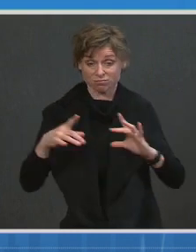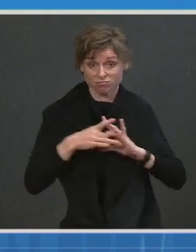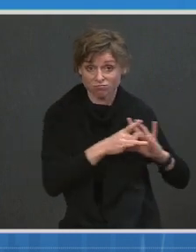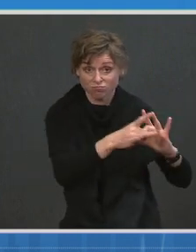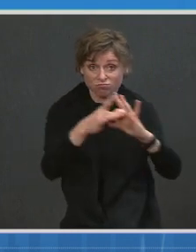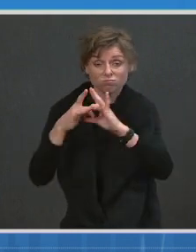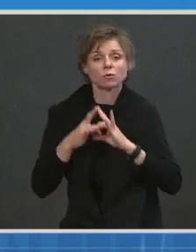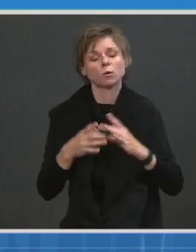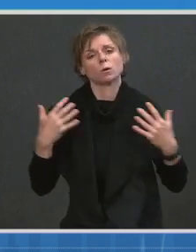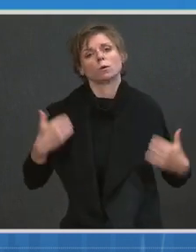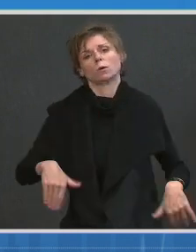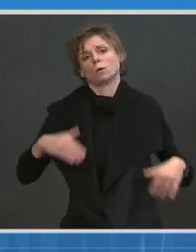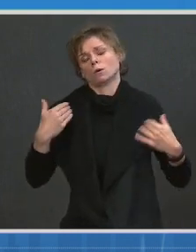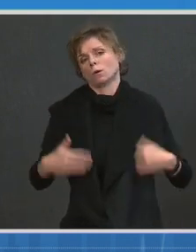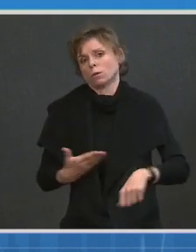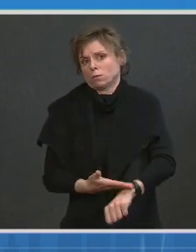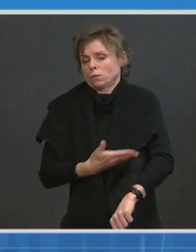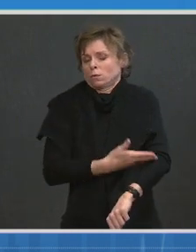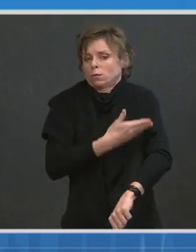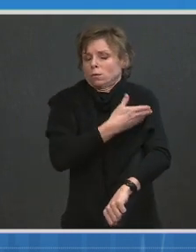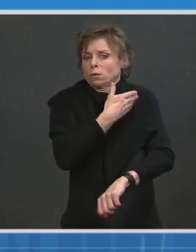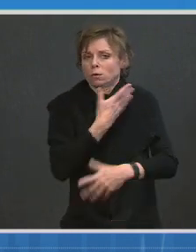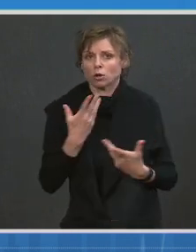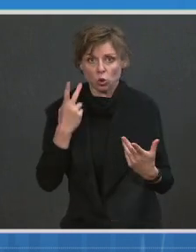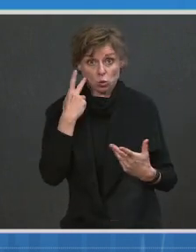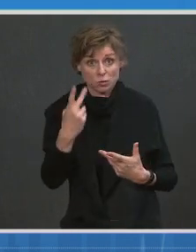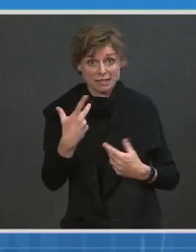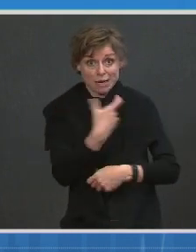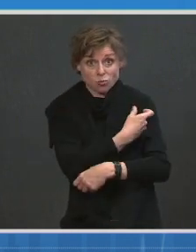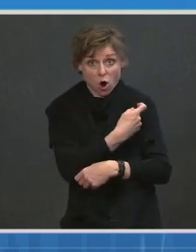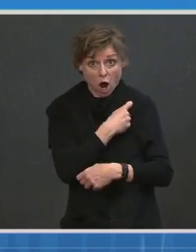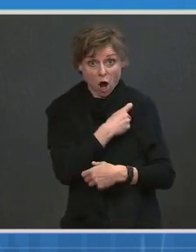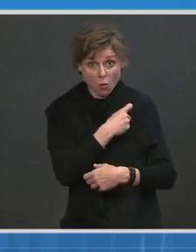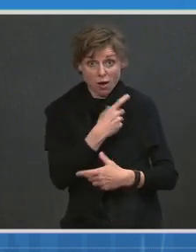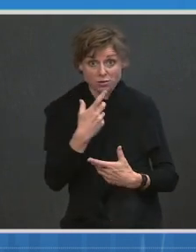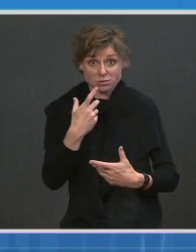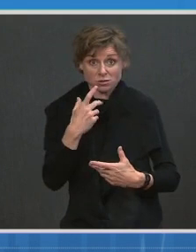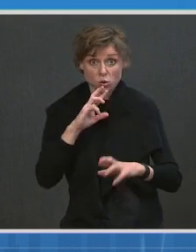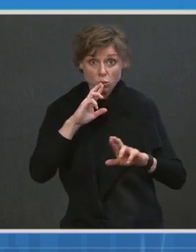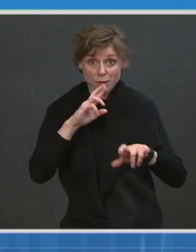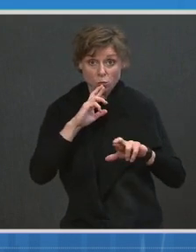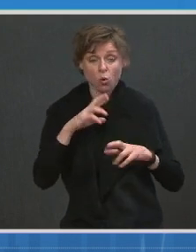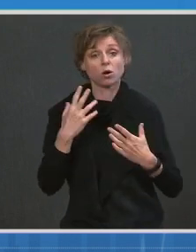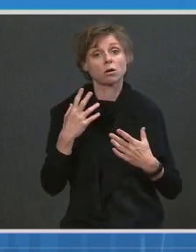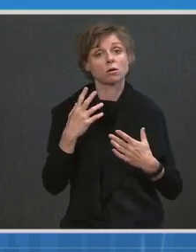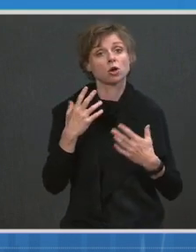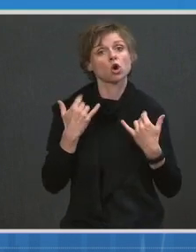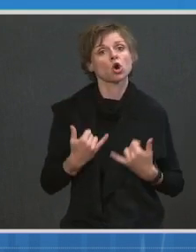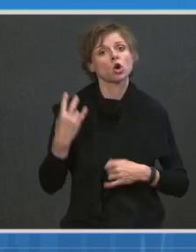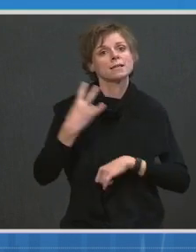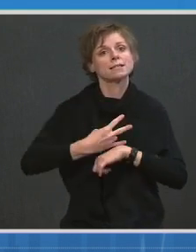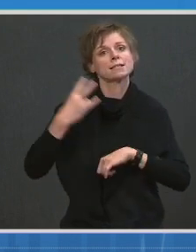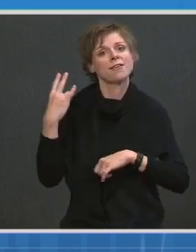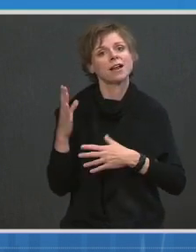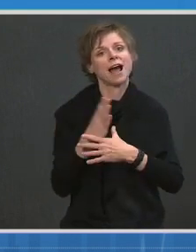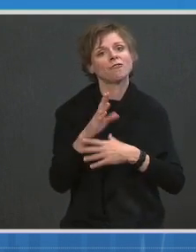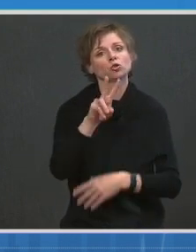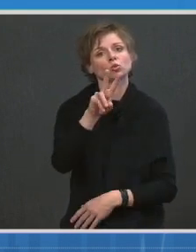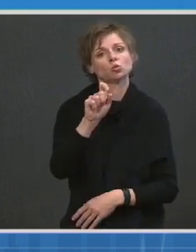in our weekly vaccination progress report, the current 7-day average is 2.5 million shots per day.